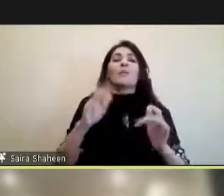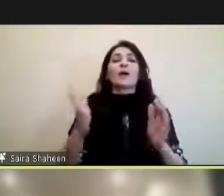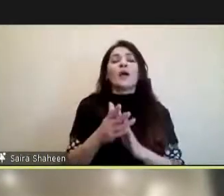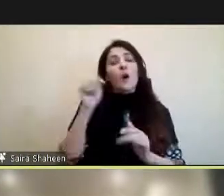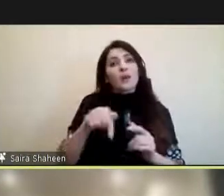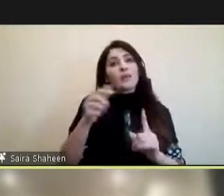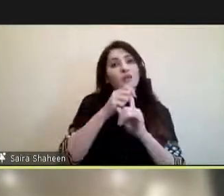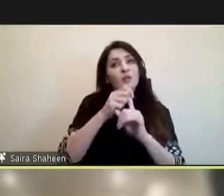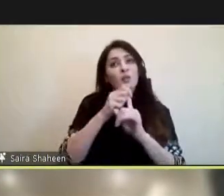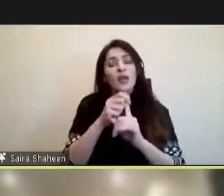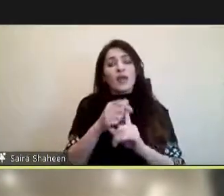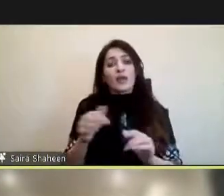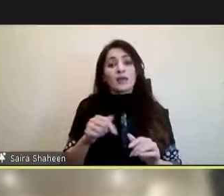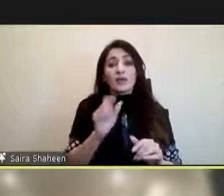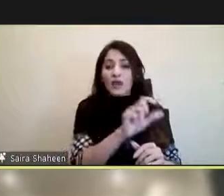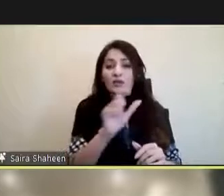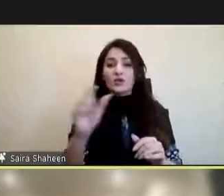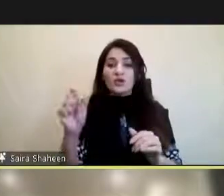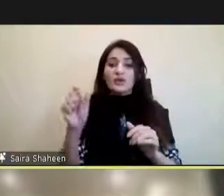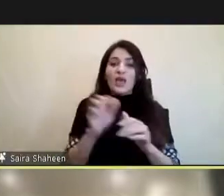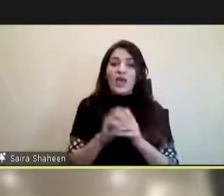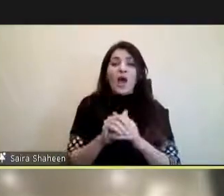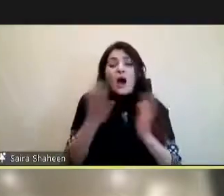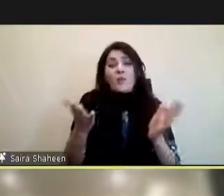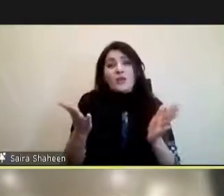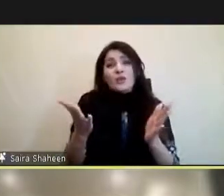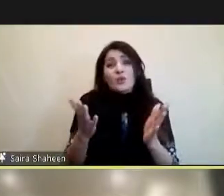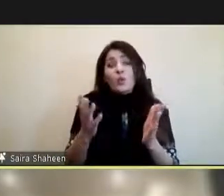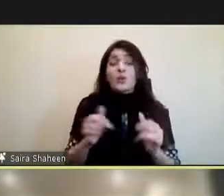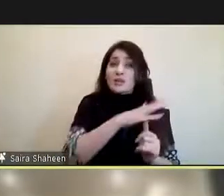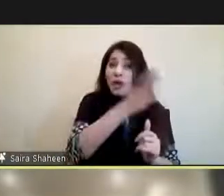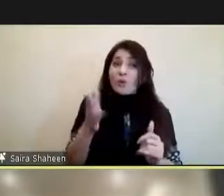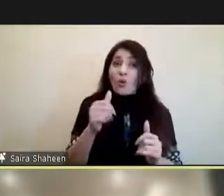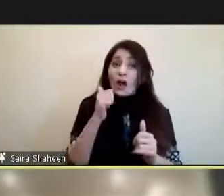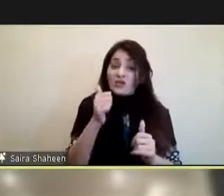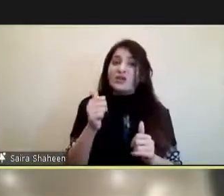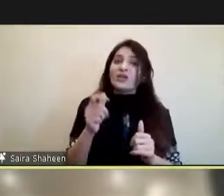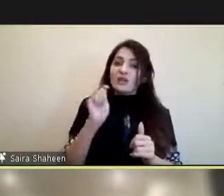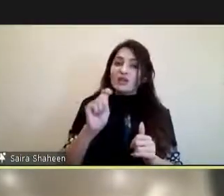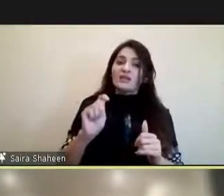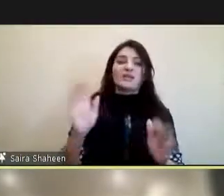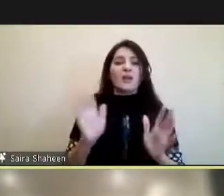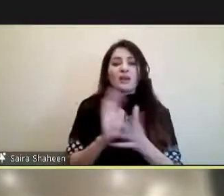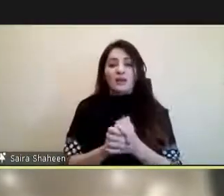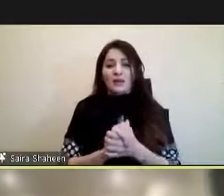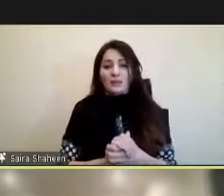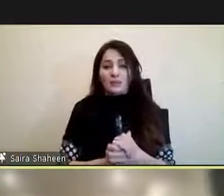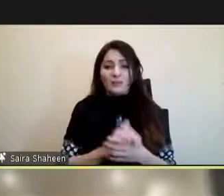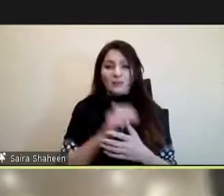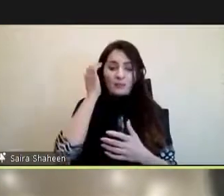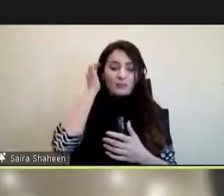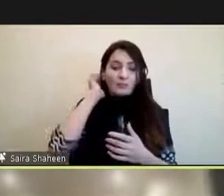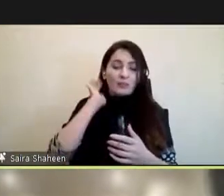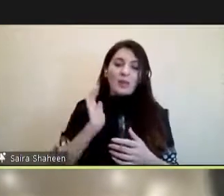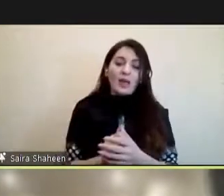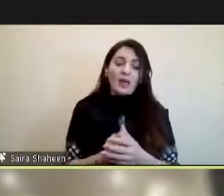the tools and tech we take for granted are also accessible and available for use by persons with disabilities. I'd like